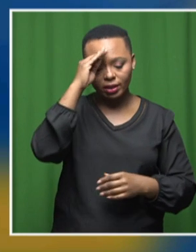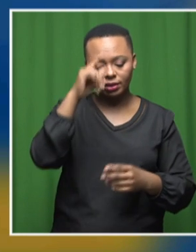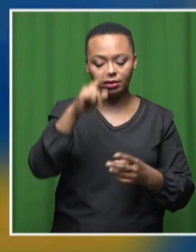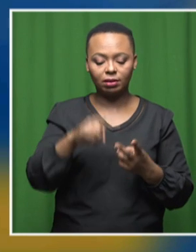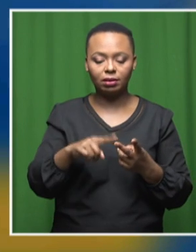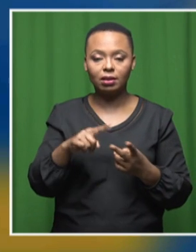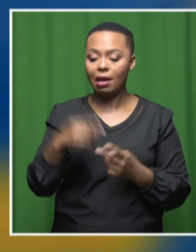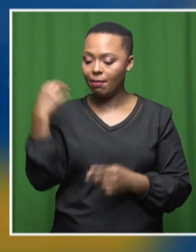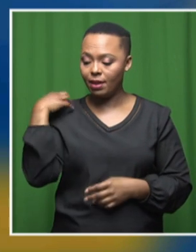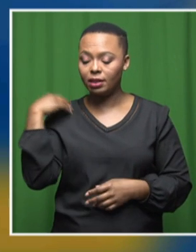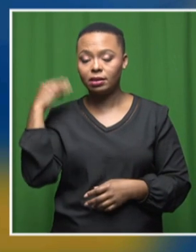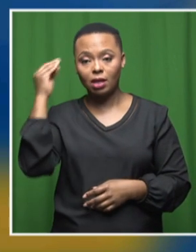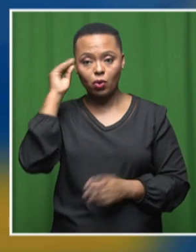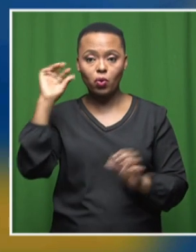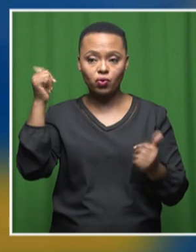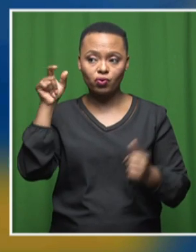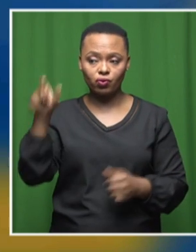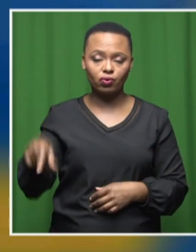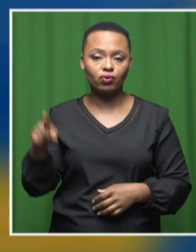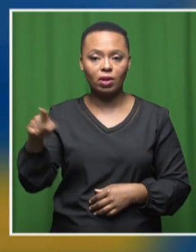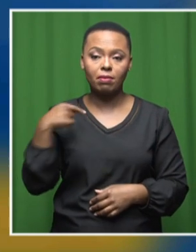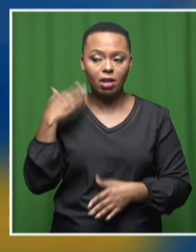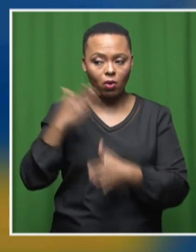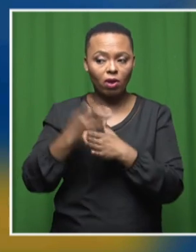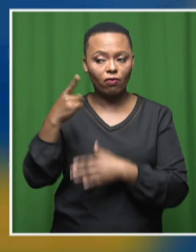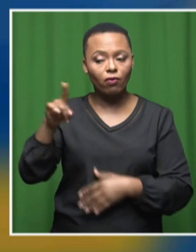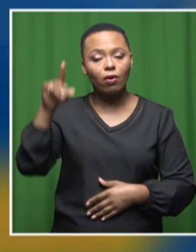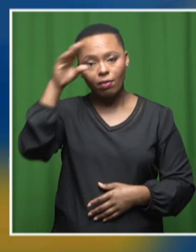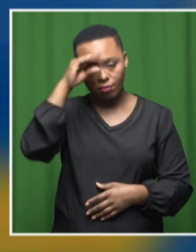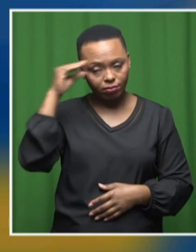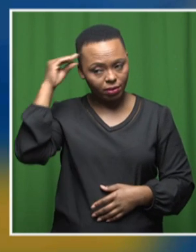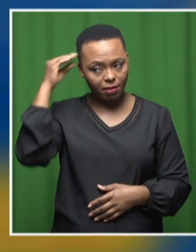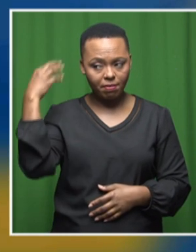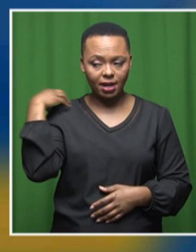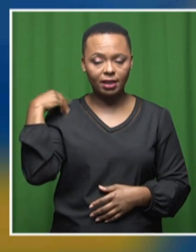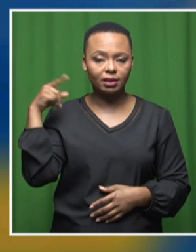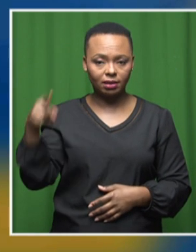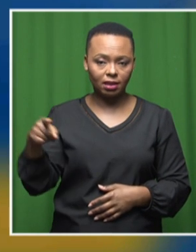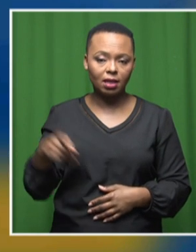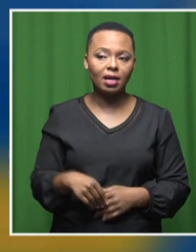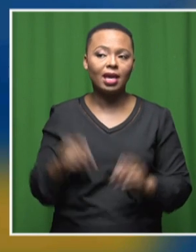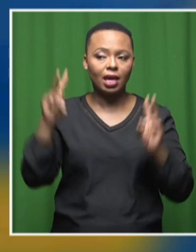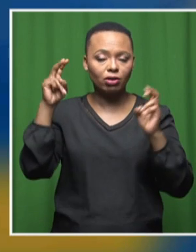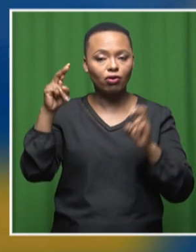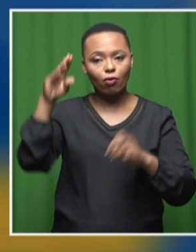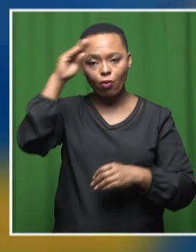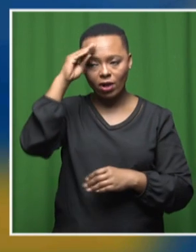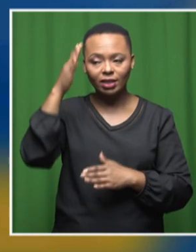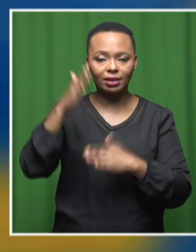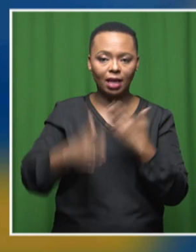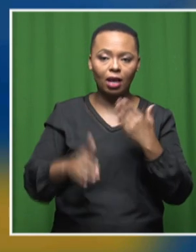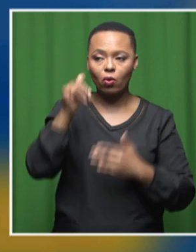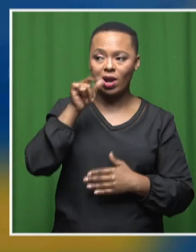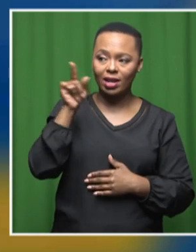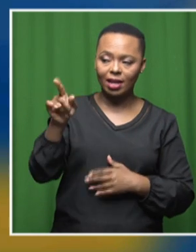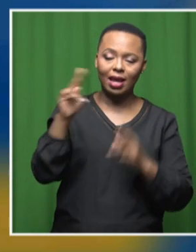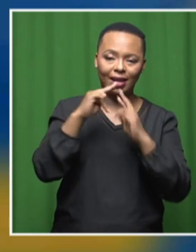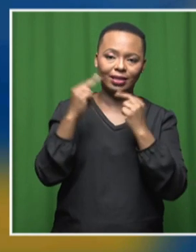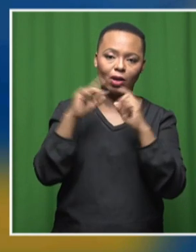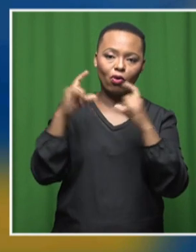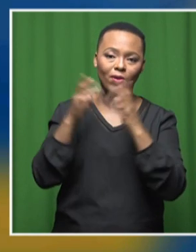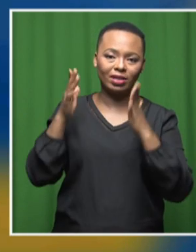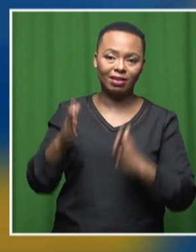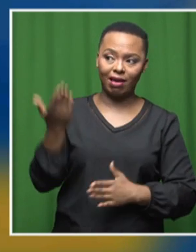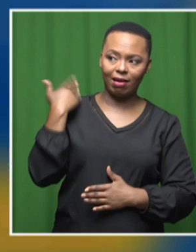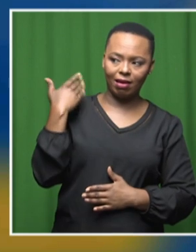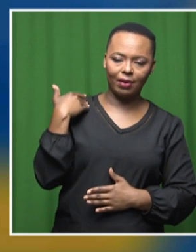knows very well. I mean, I worked for the minister as on the police side when he was the national commissioner,